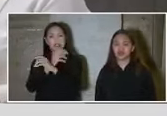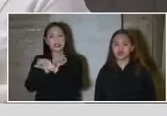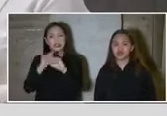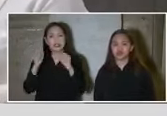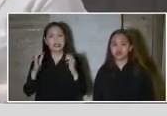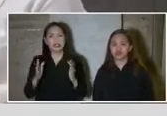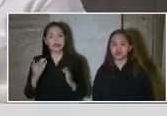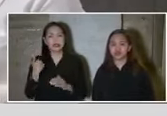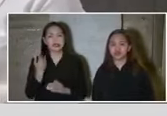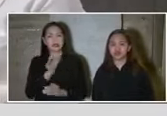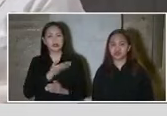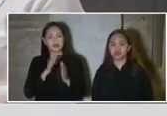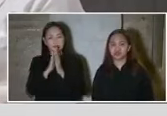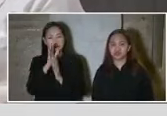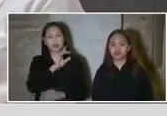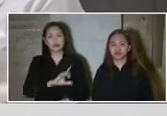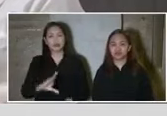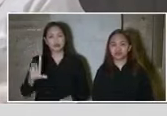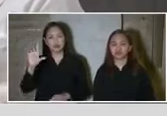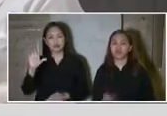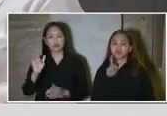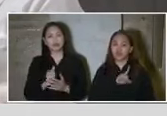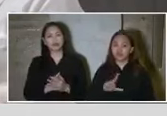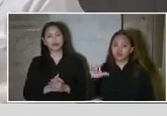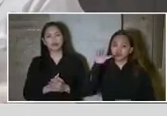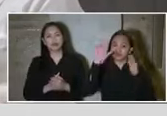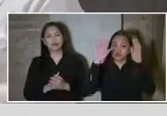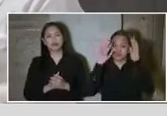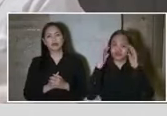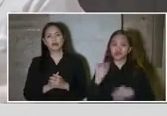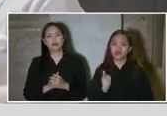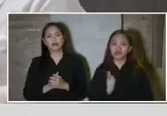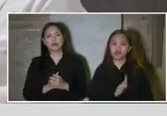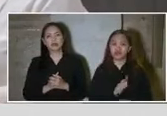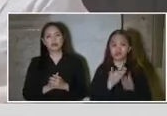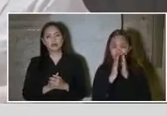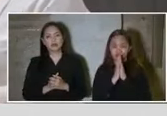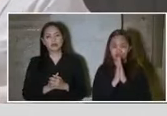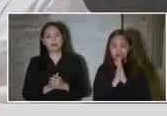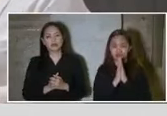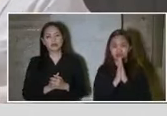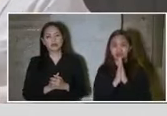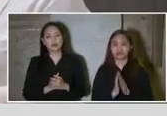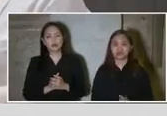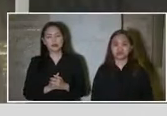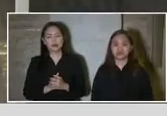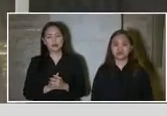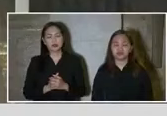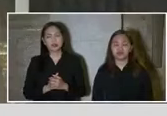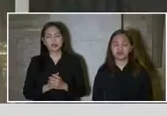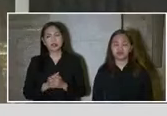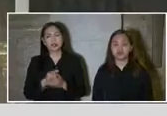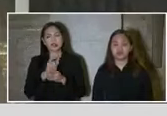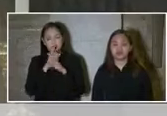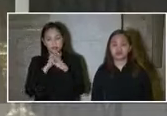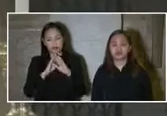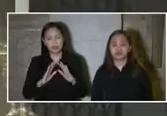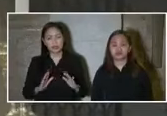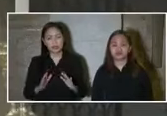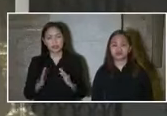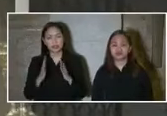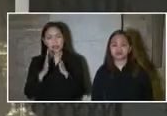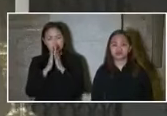let us pray to the Lord. Lord, hear our prayer. In silence, let us now